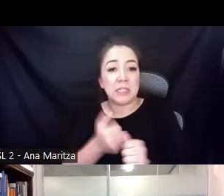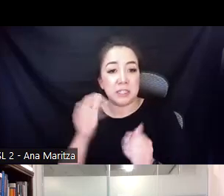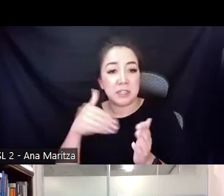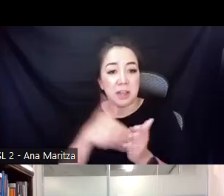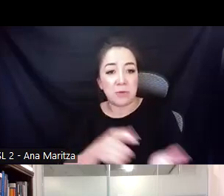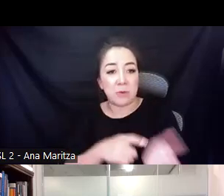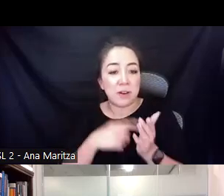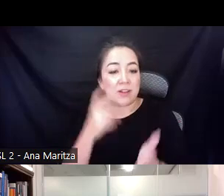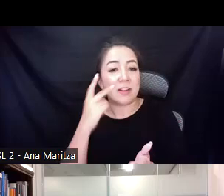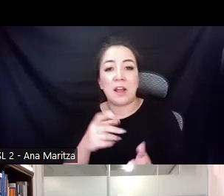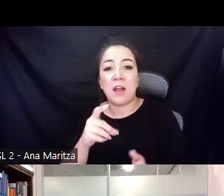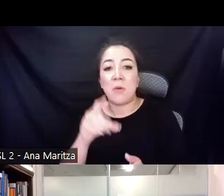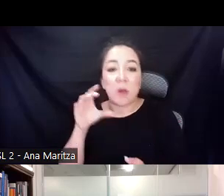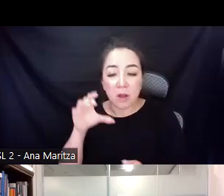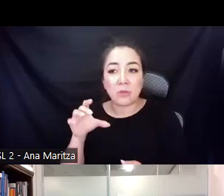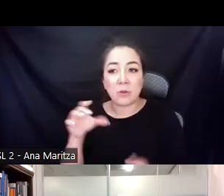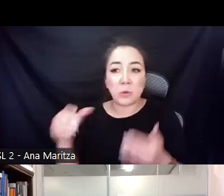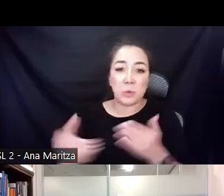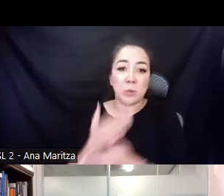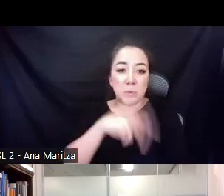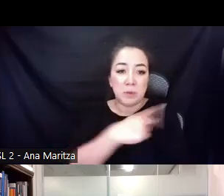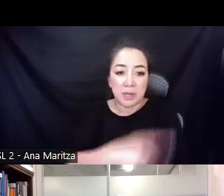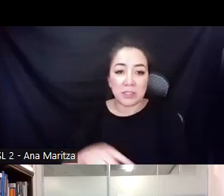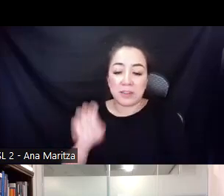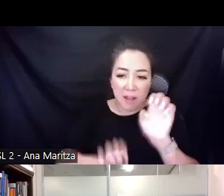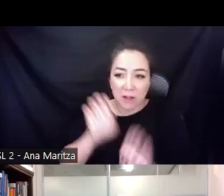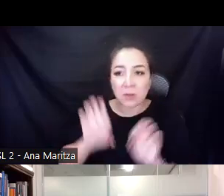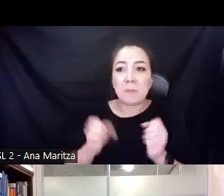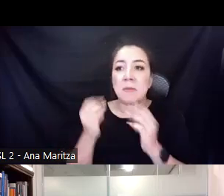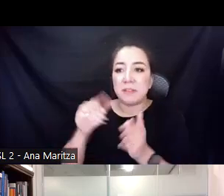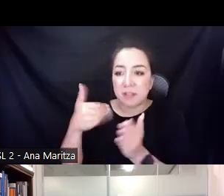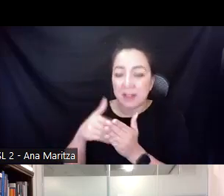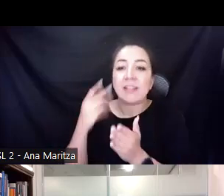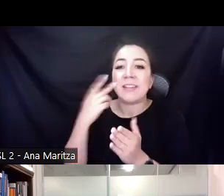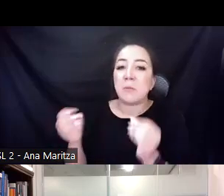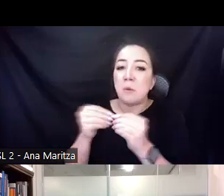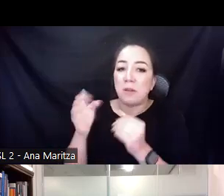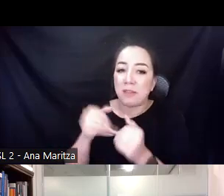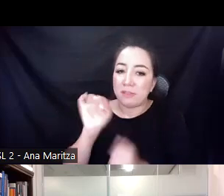see at least 100 new patient evaluations. Many of the centers see more than that